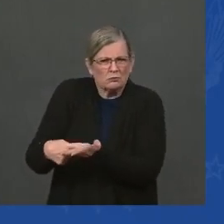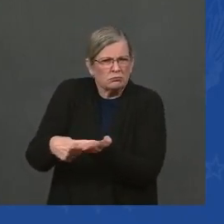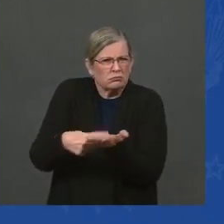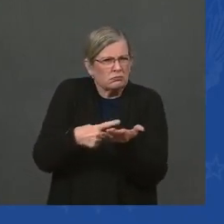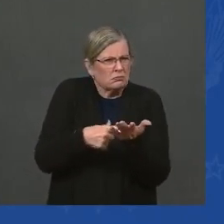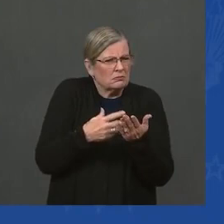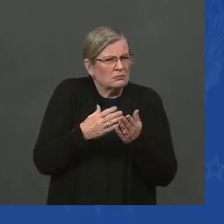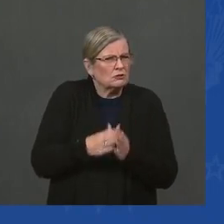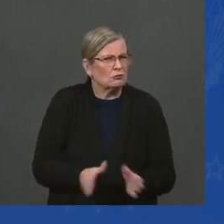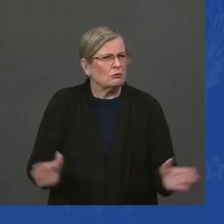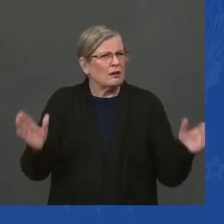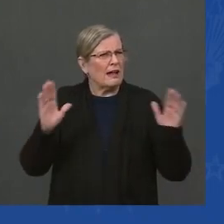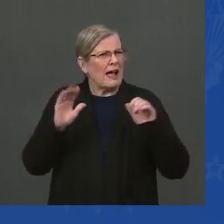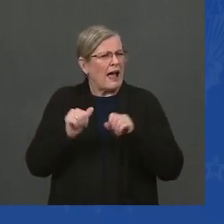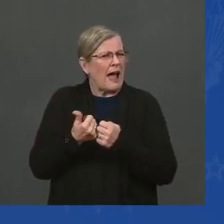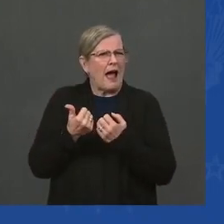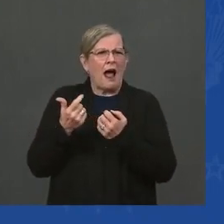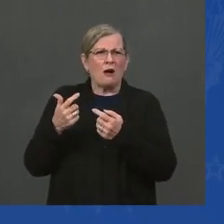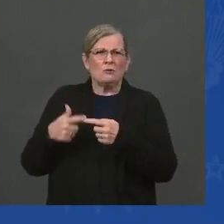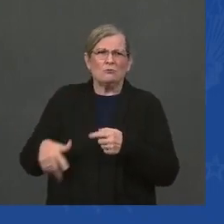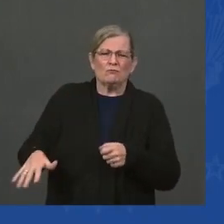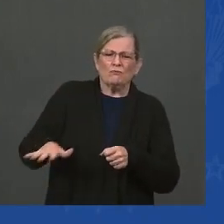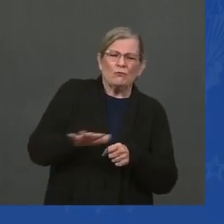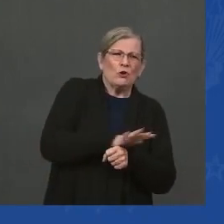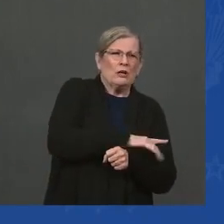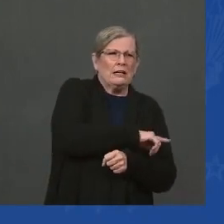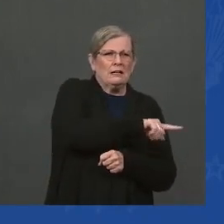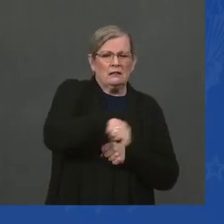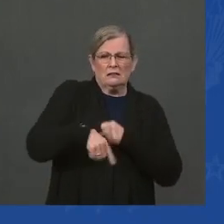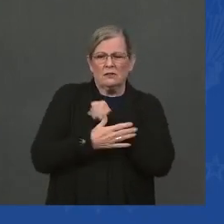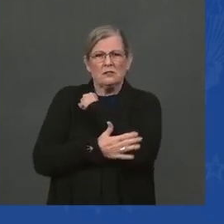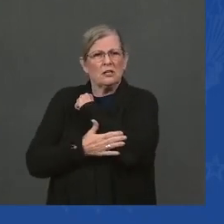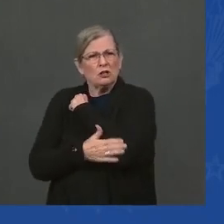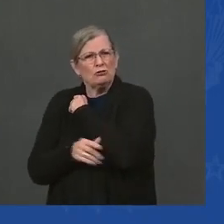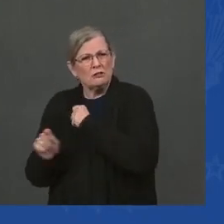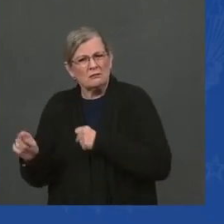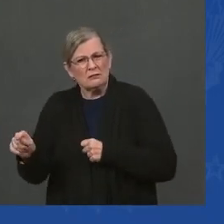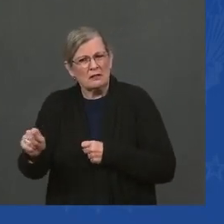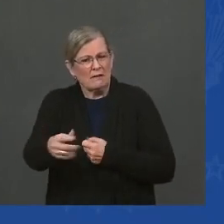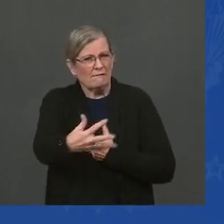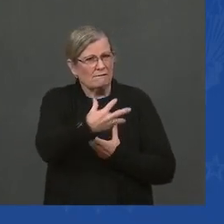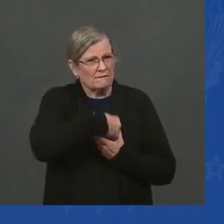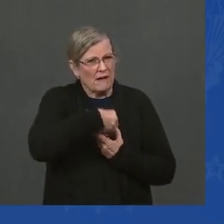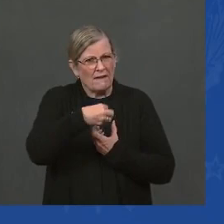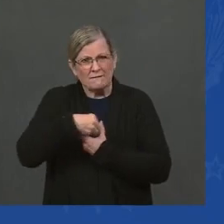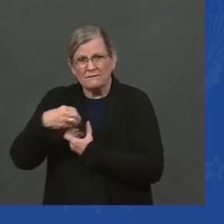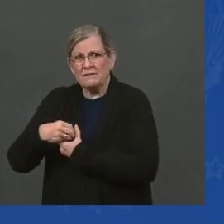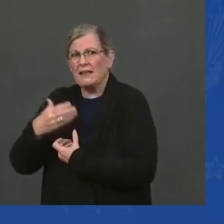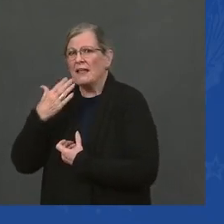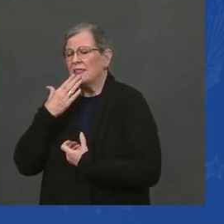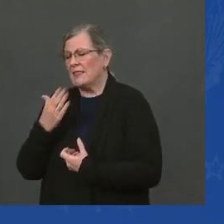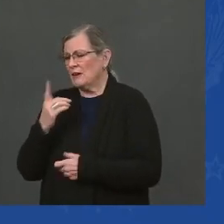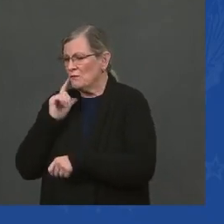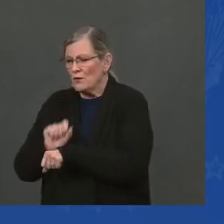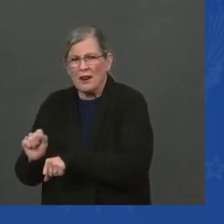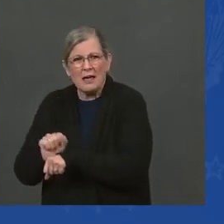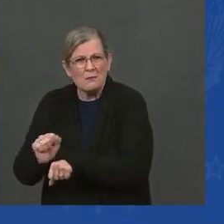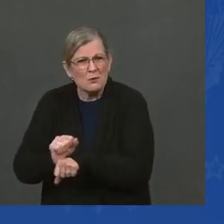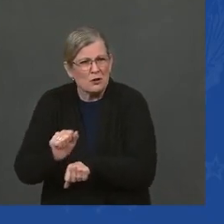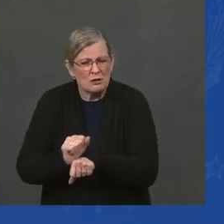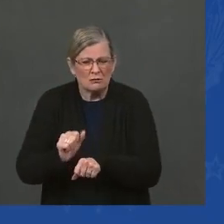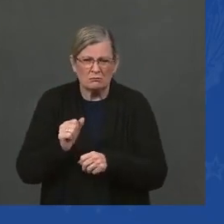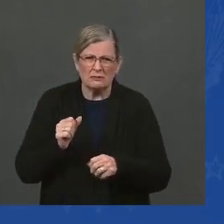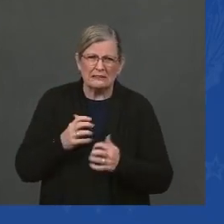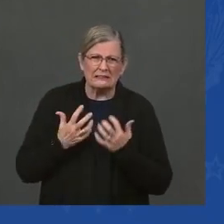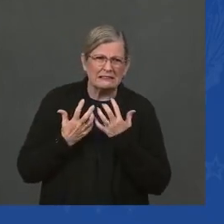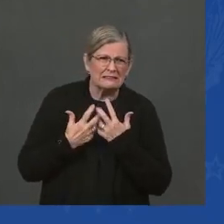the representatives from the private sector and from labor and philanthropies, civil societies who are dedicating themselves to the climate action efforts we're